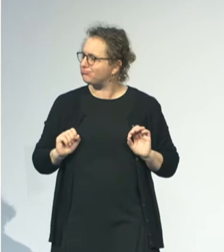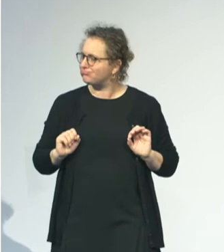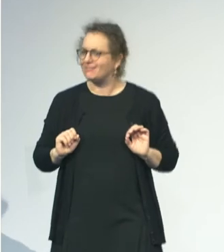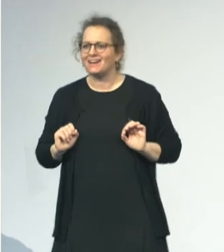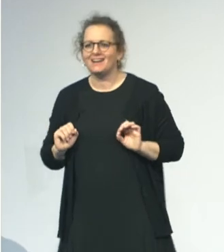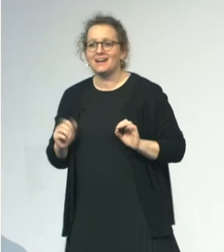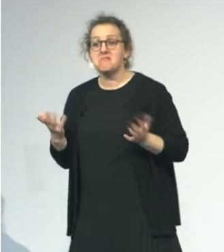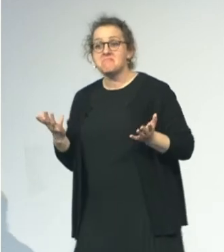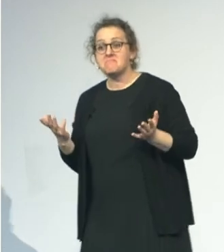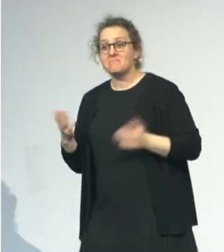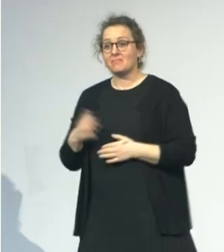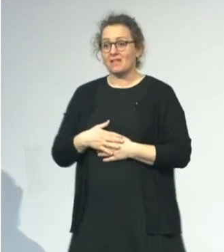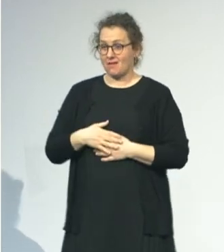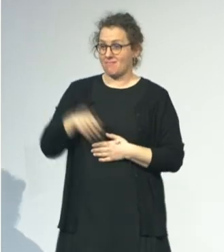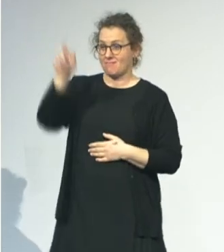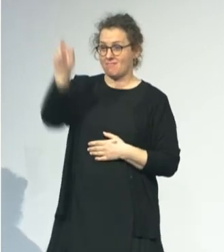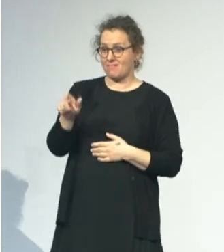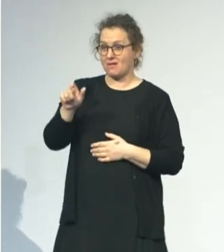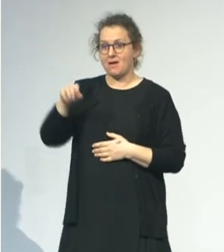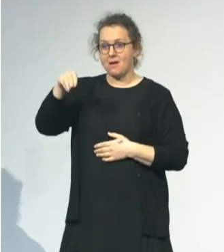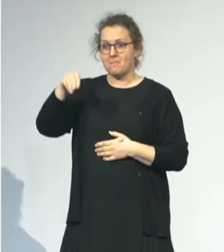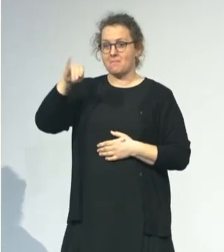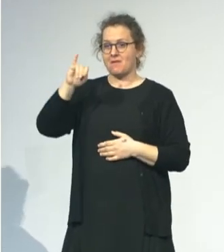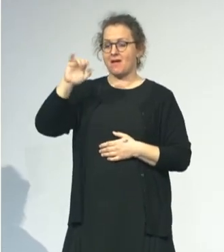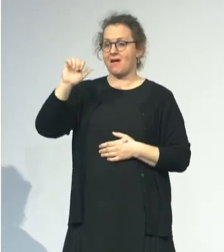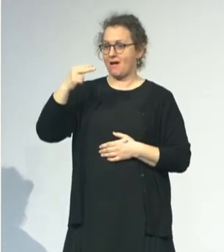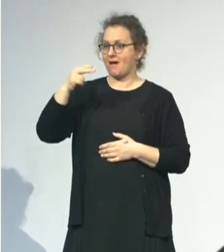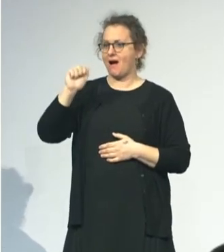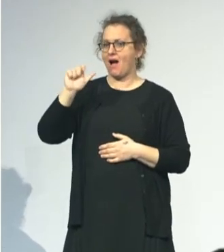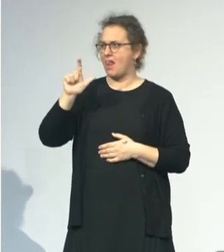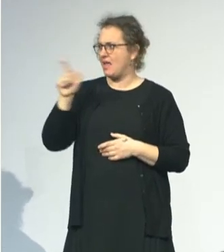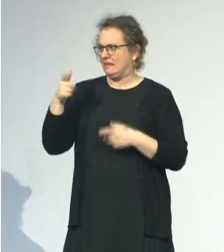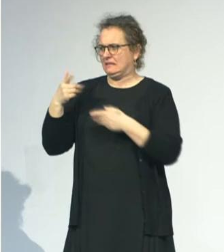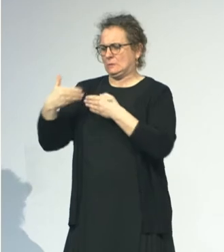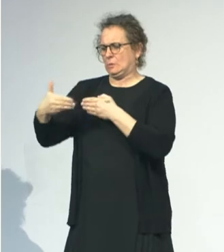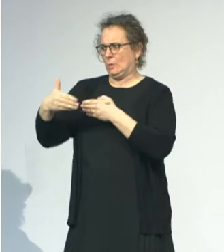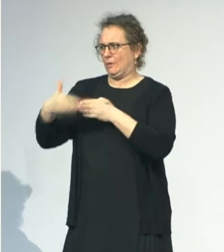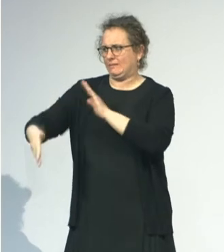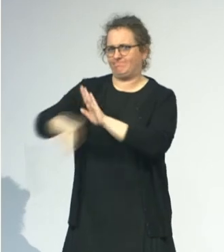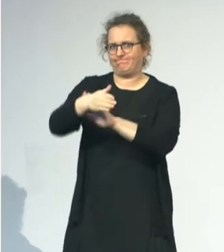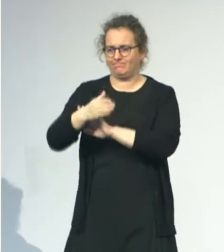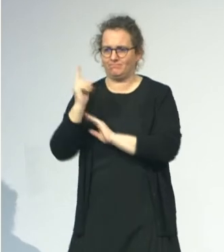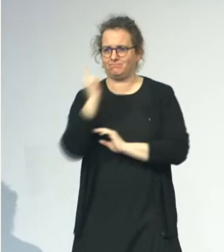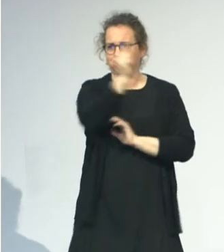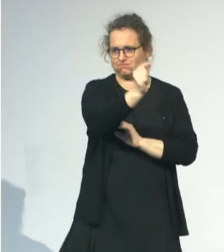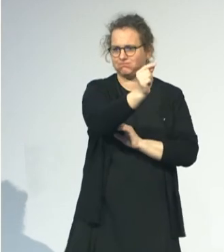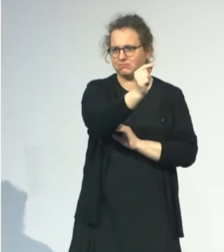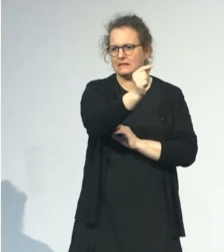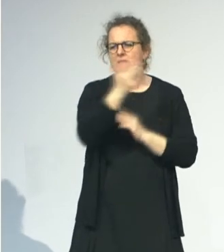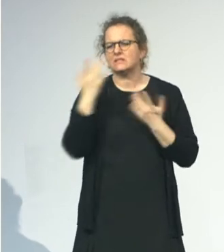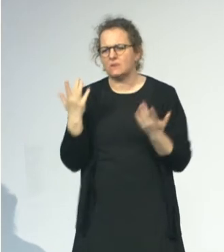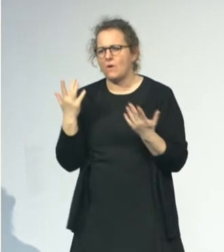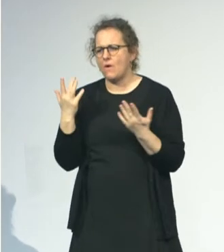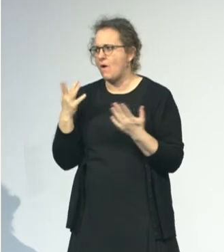very quickly after she's done her stuff. So I'm going to give her 9 minutes, but I'm going to start off by telling you what we're going to